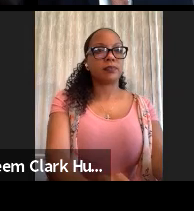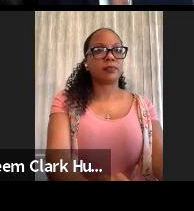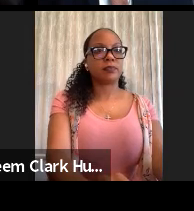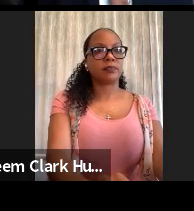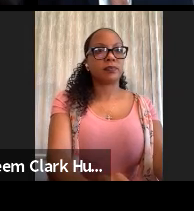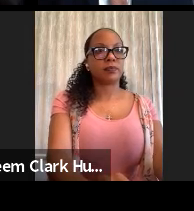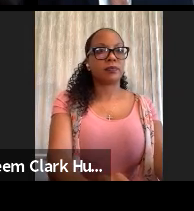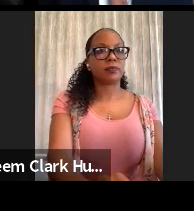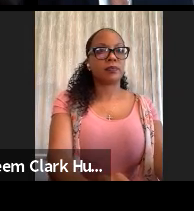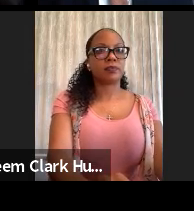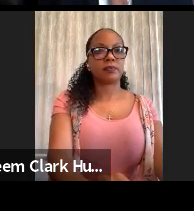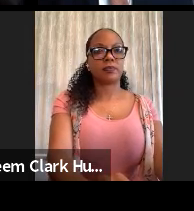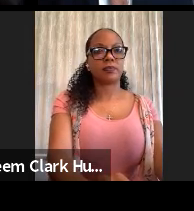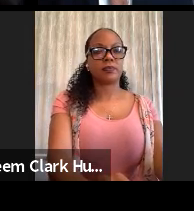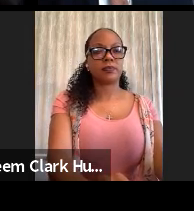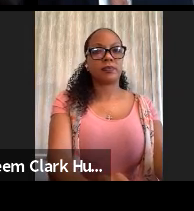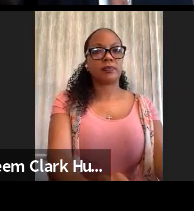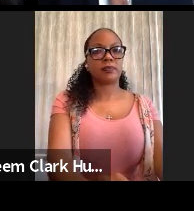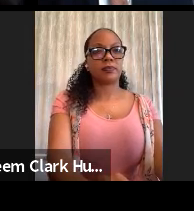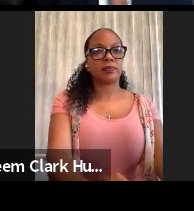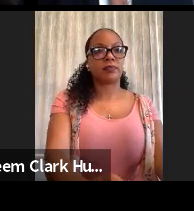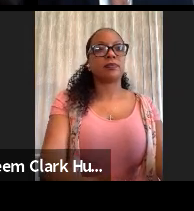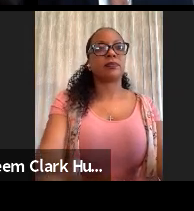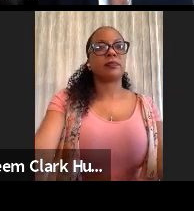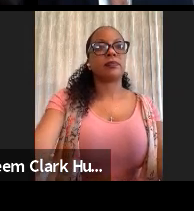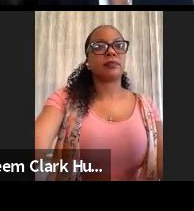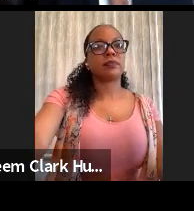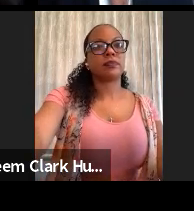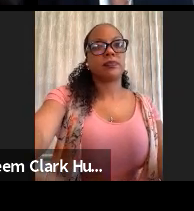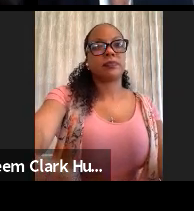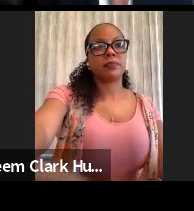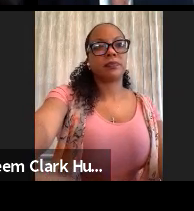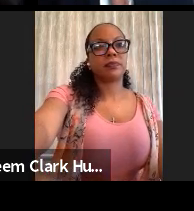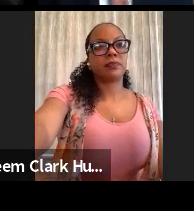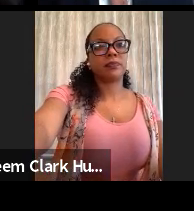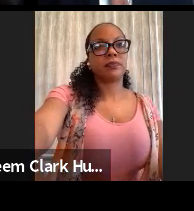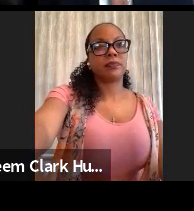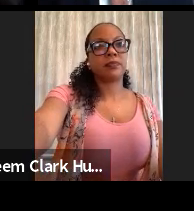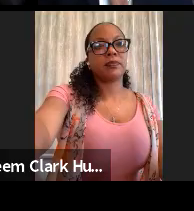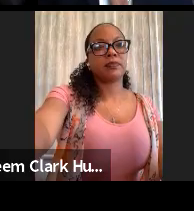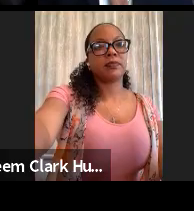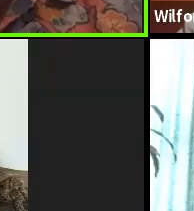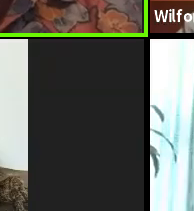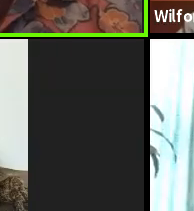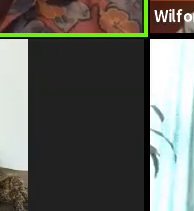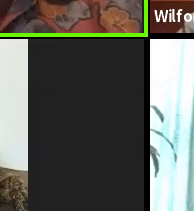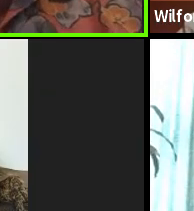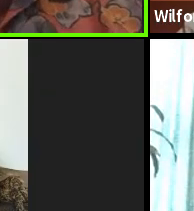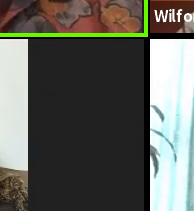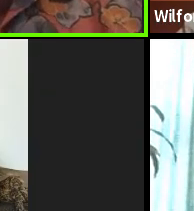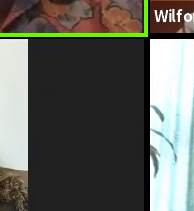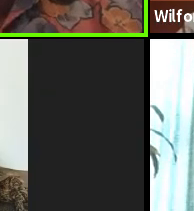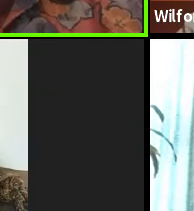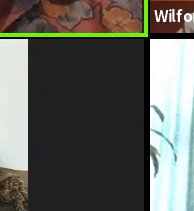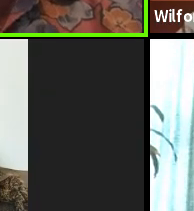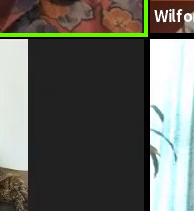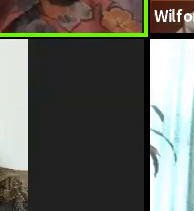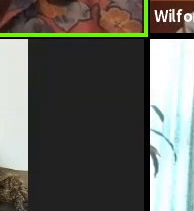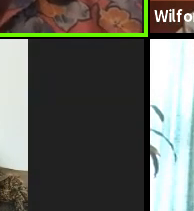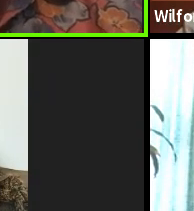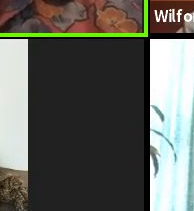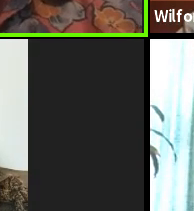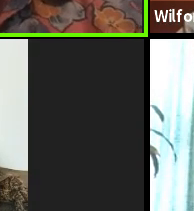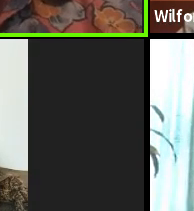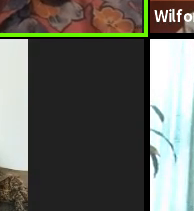grade 18M, according to the Civil Service Classification Plan and the Compensation Plan. 1 health